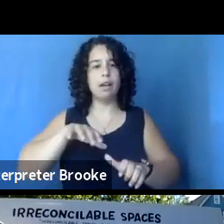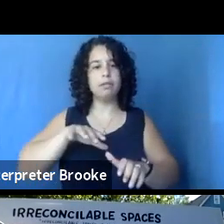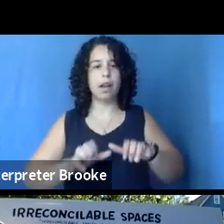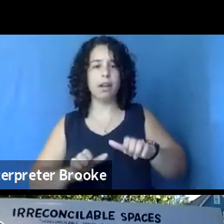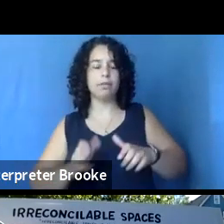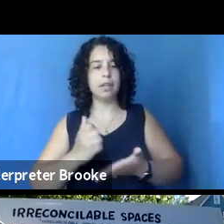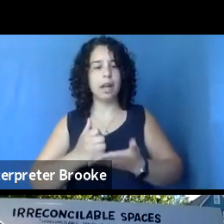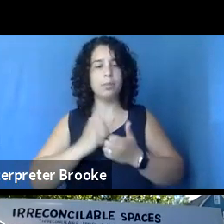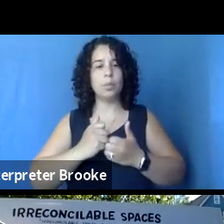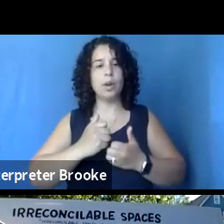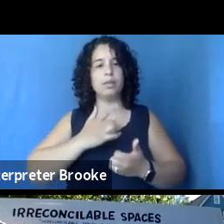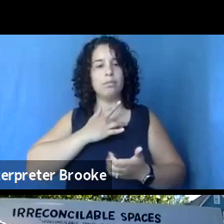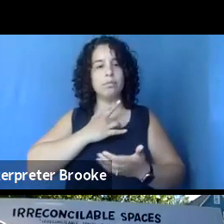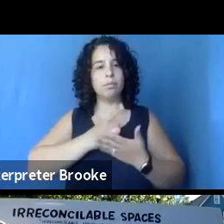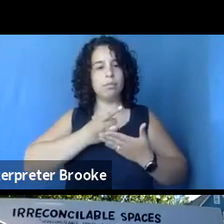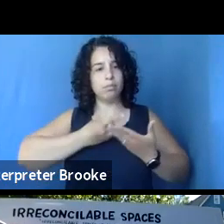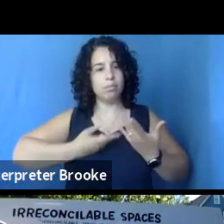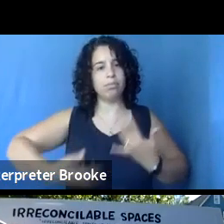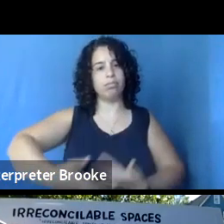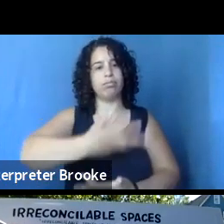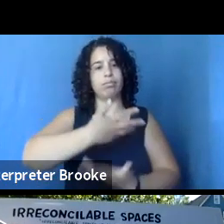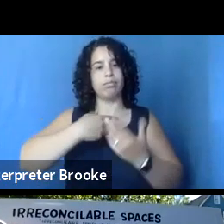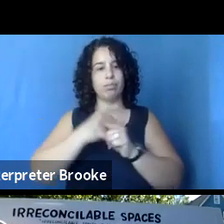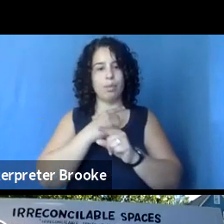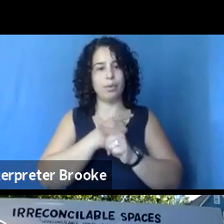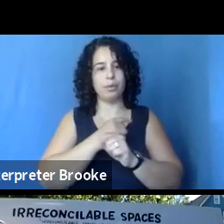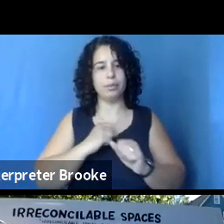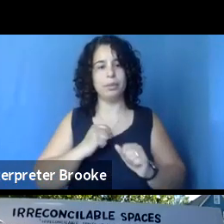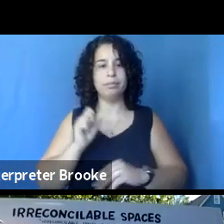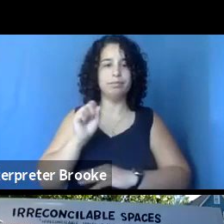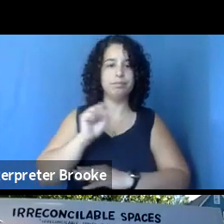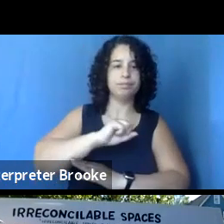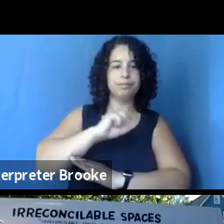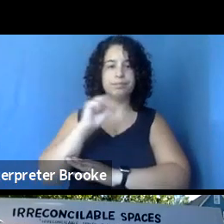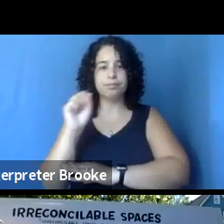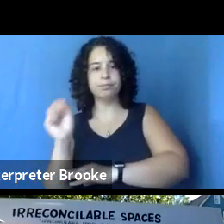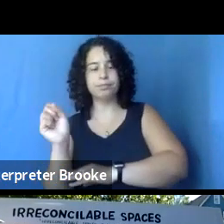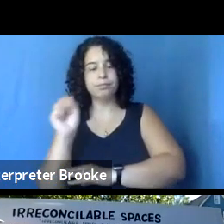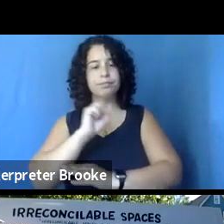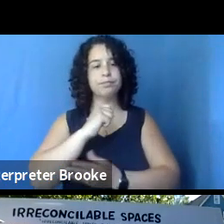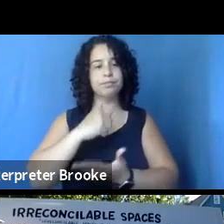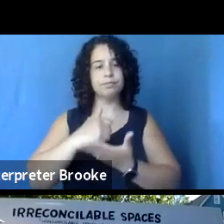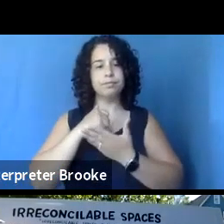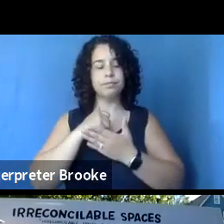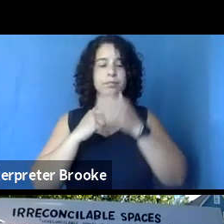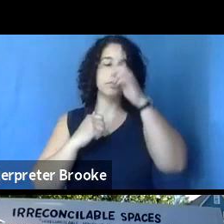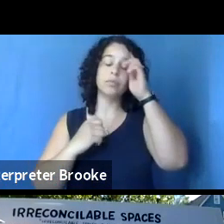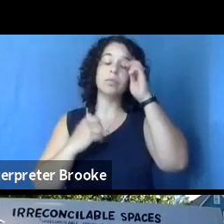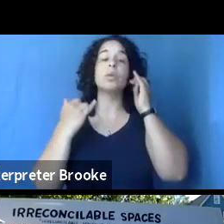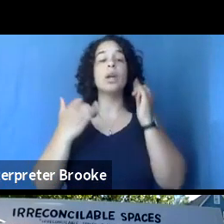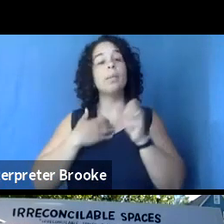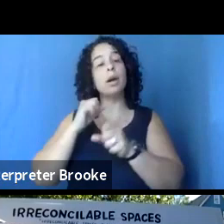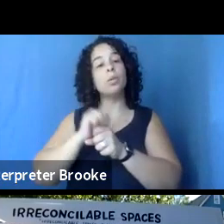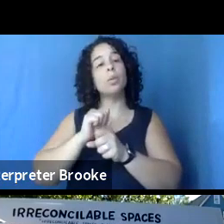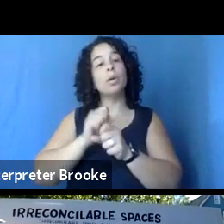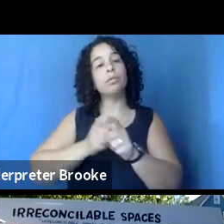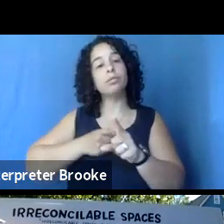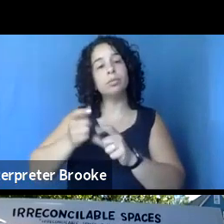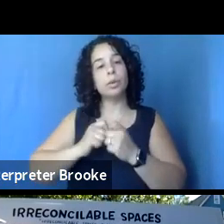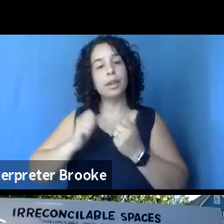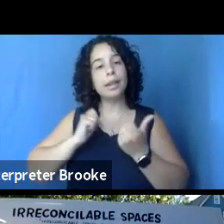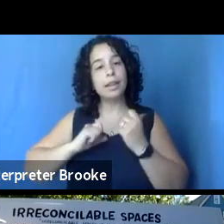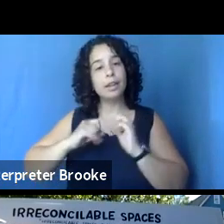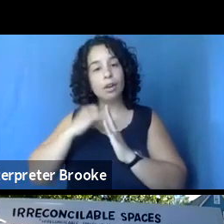My work is situated within theater, performance art, movement, and social